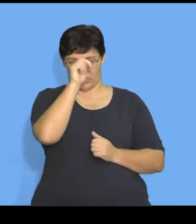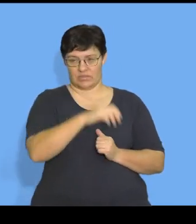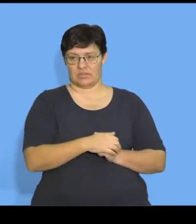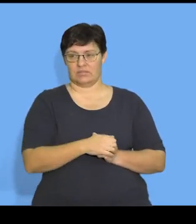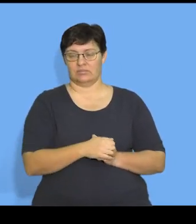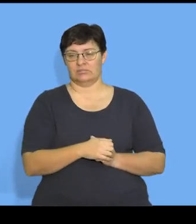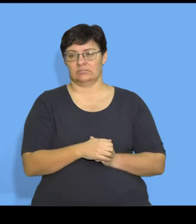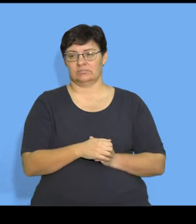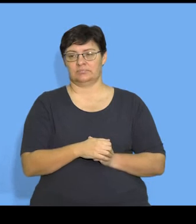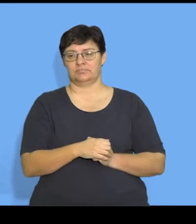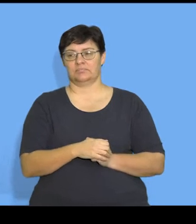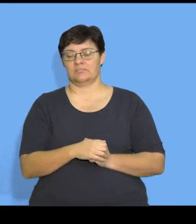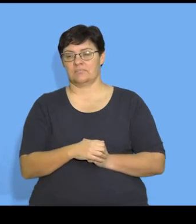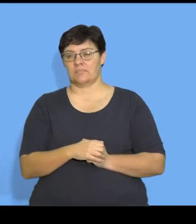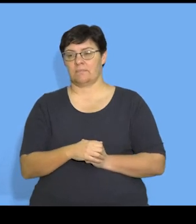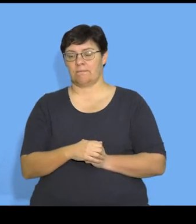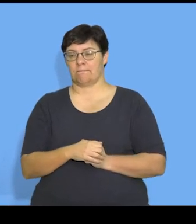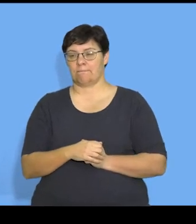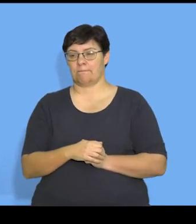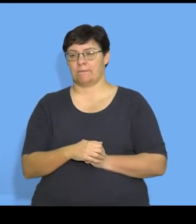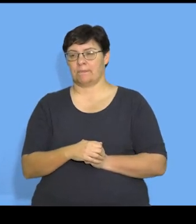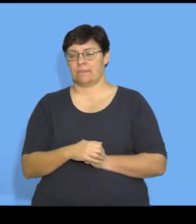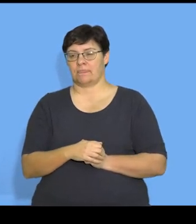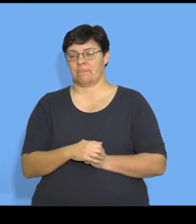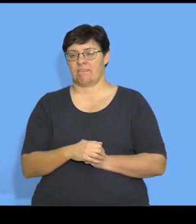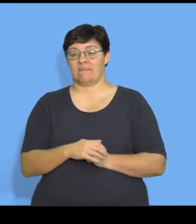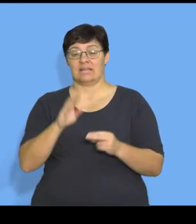100 meters. She then went